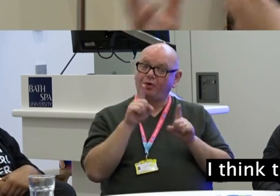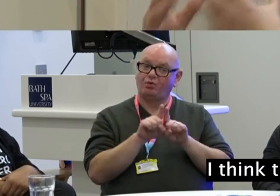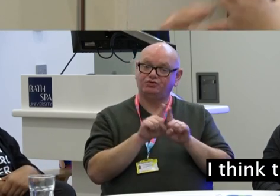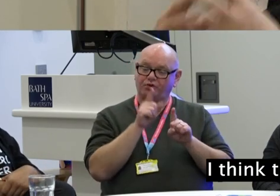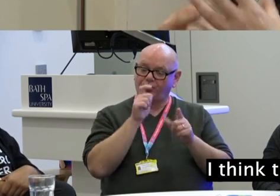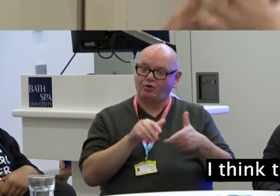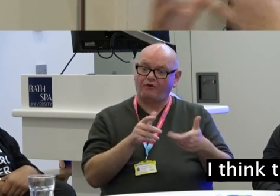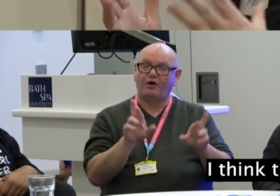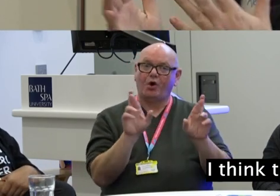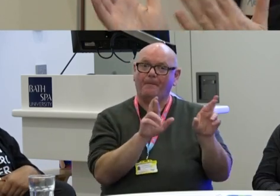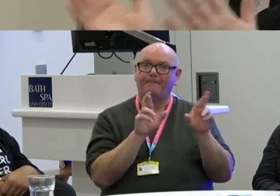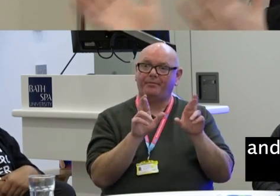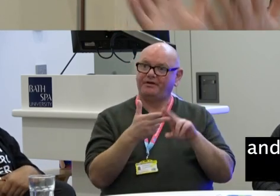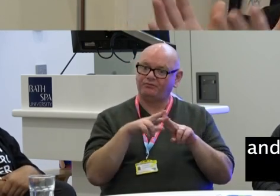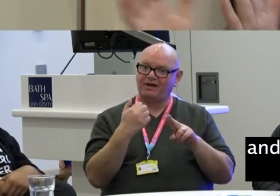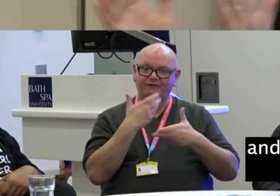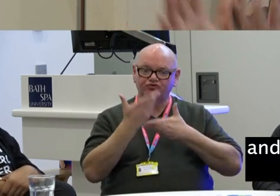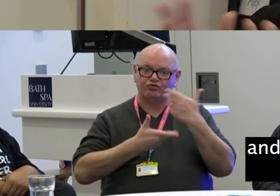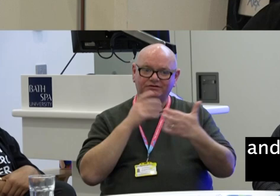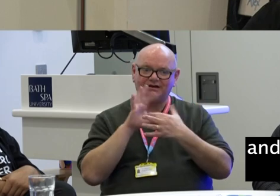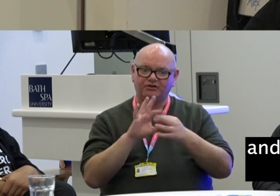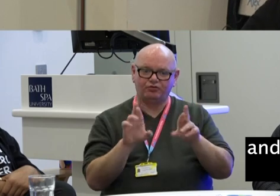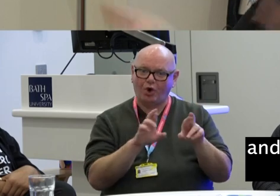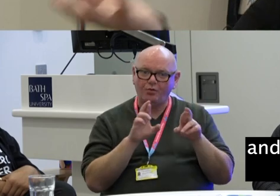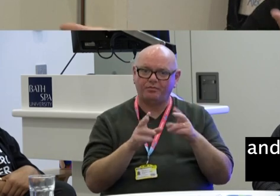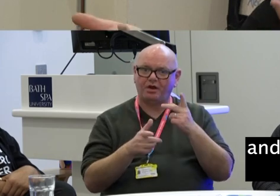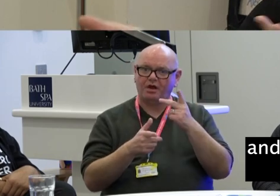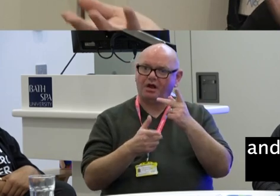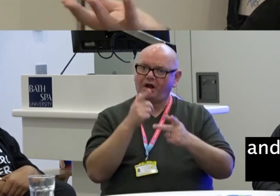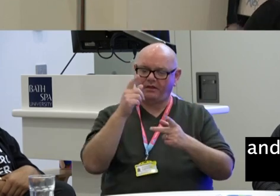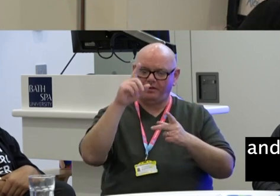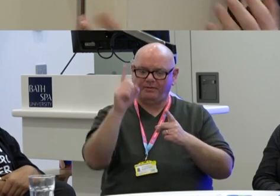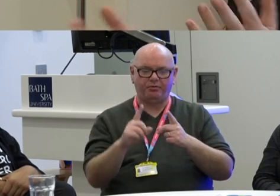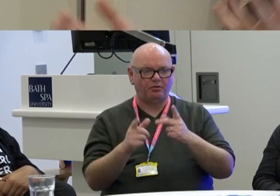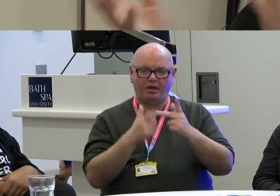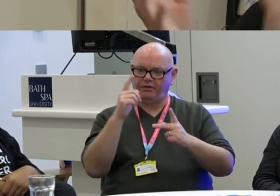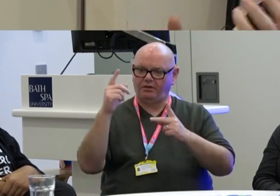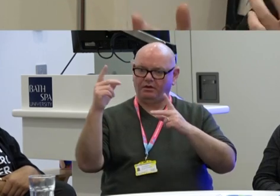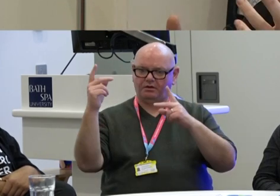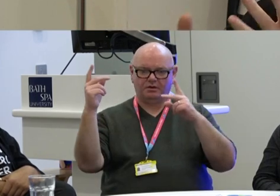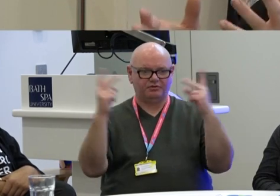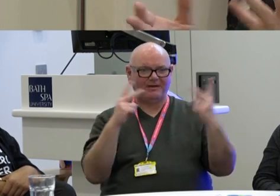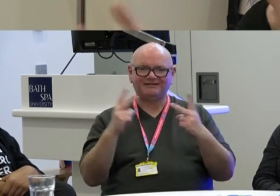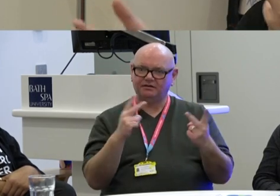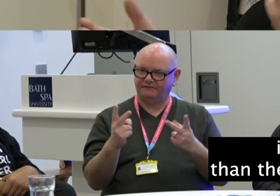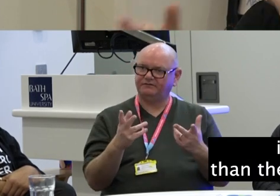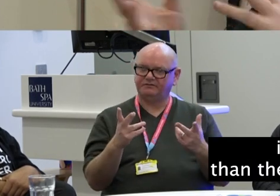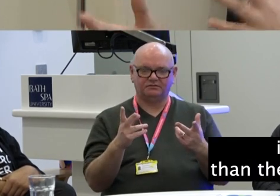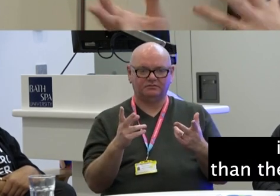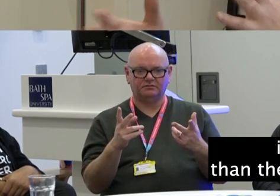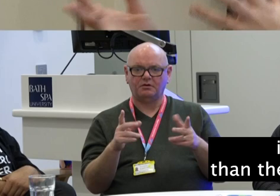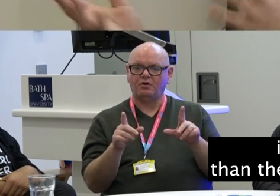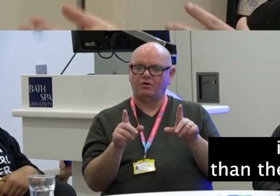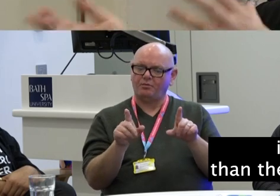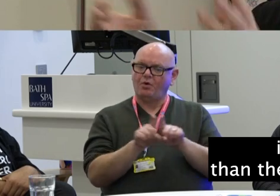if we have stories of hope and other voices that are uplifted into that space, and also if we can